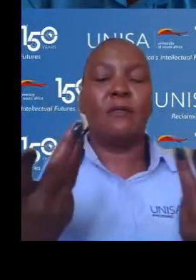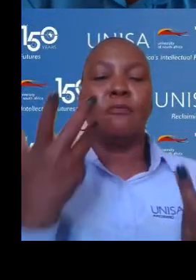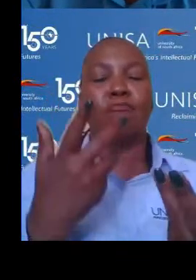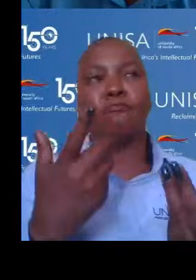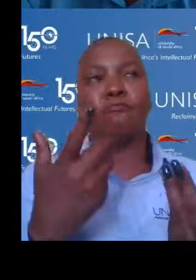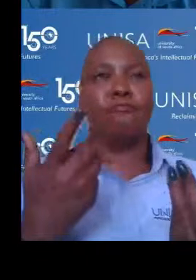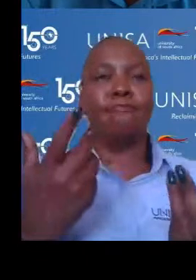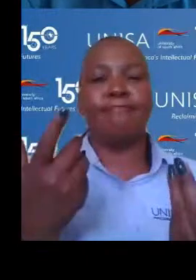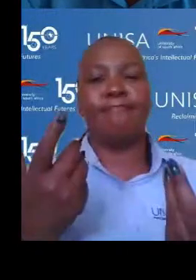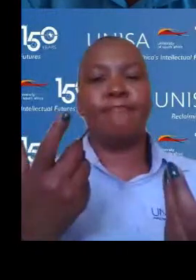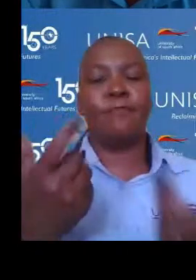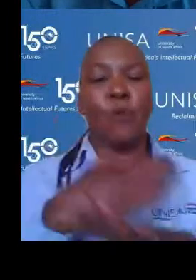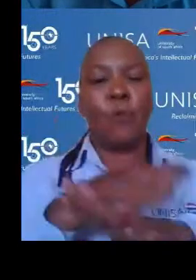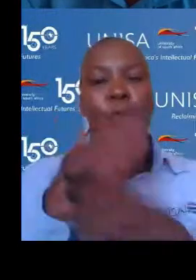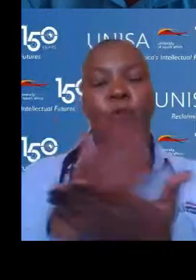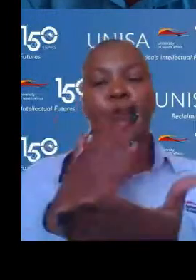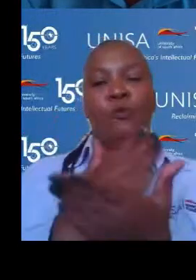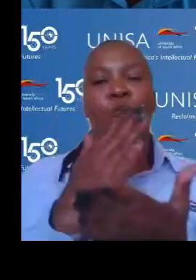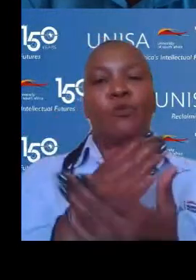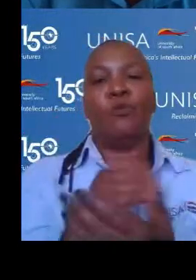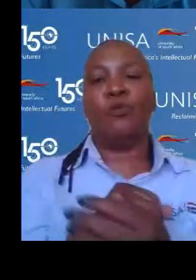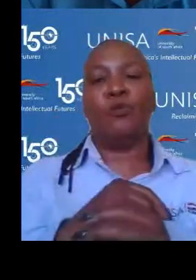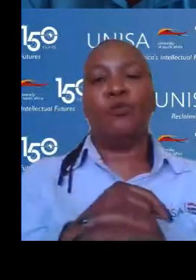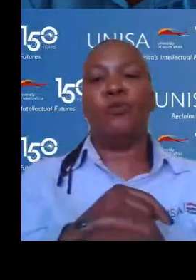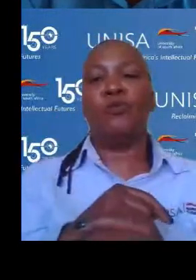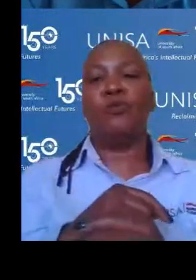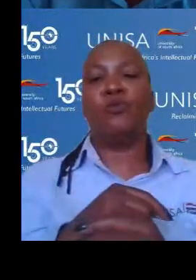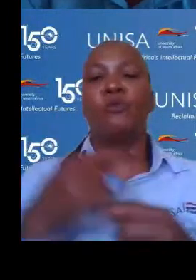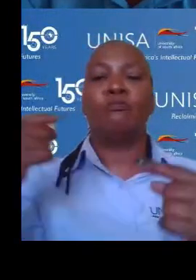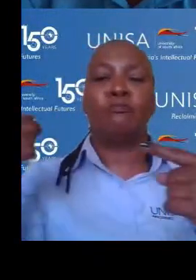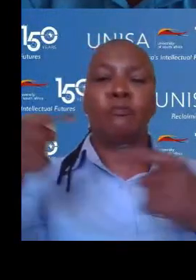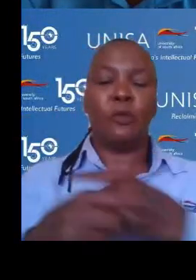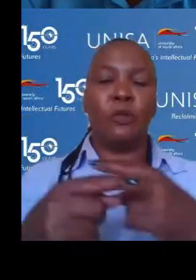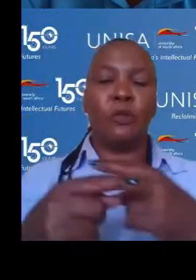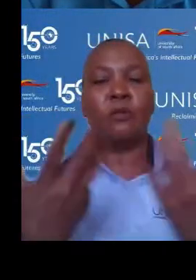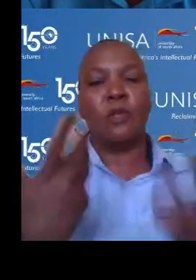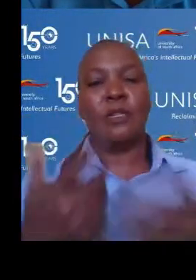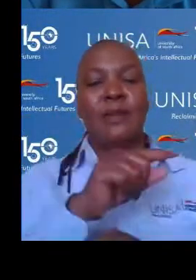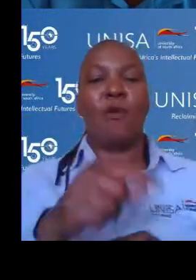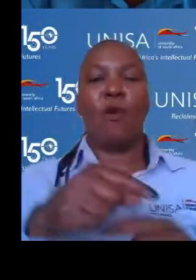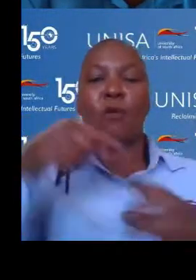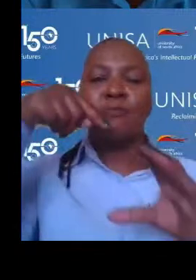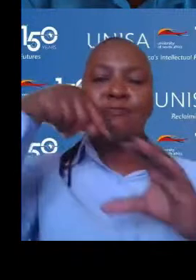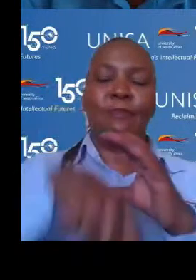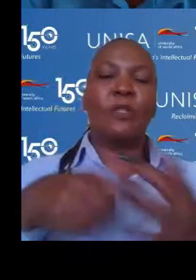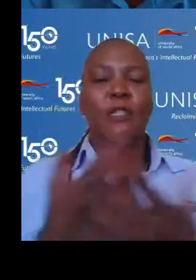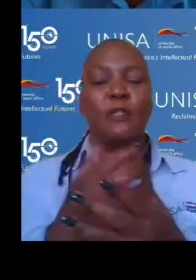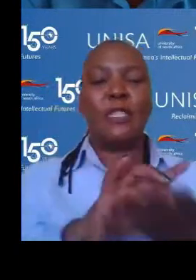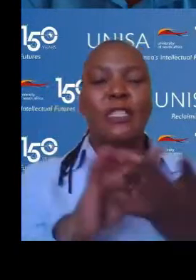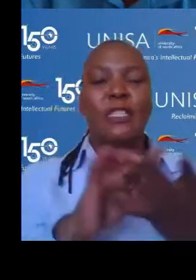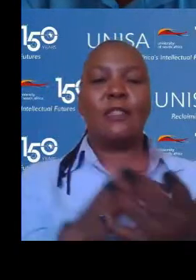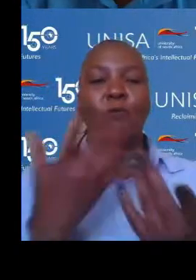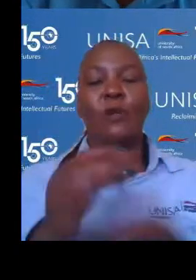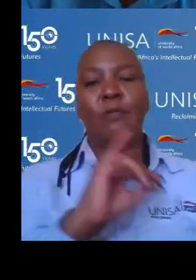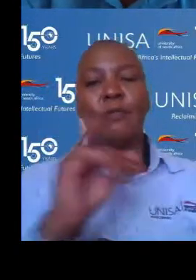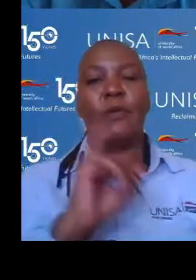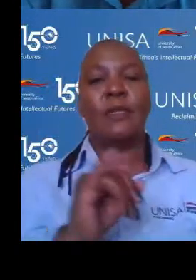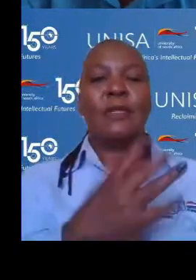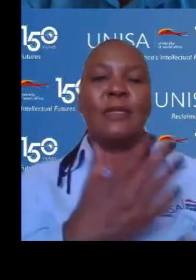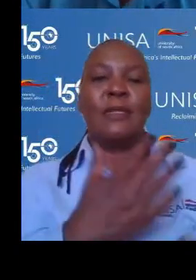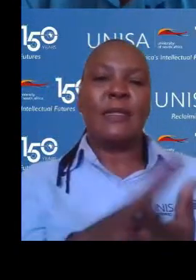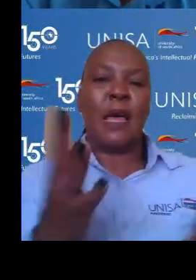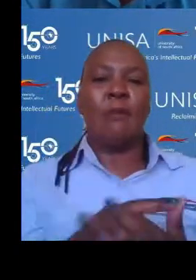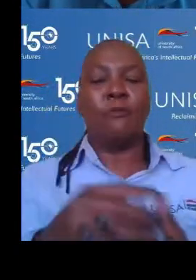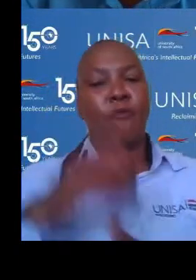to make sure that you do not fall into this situation where some of them just completely forgot to submit their